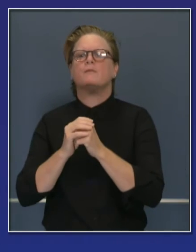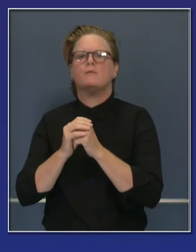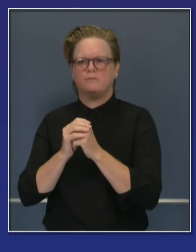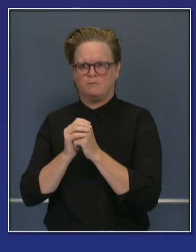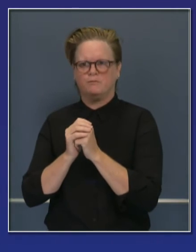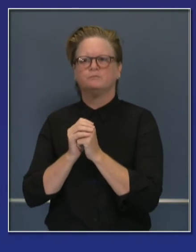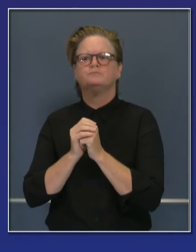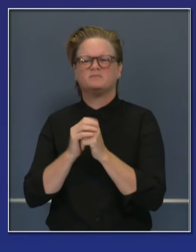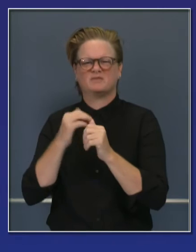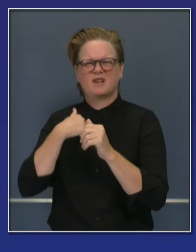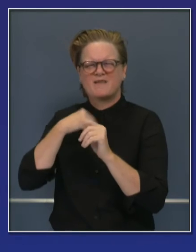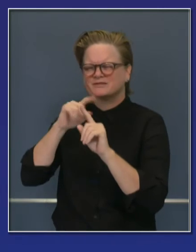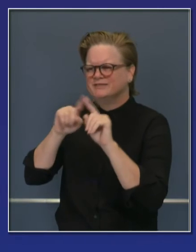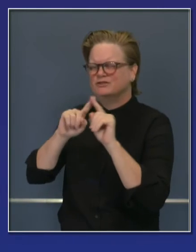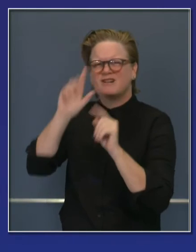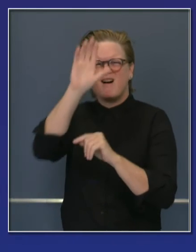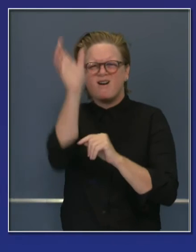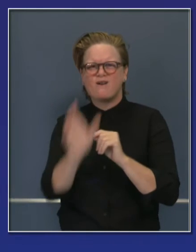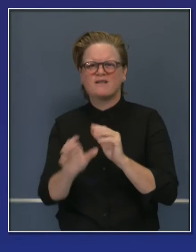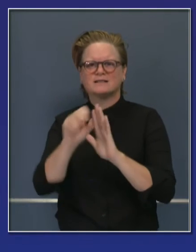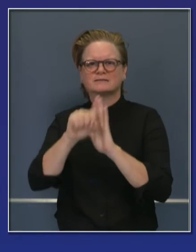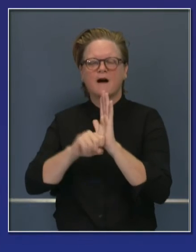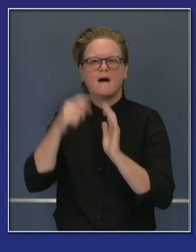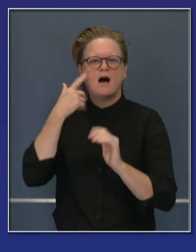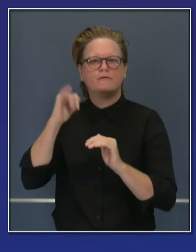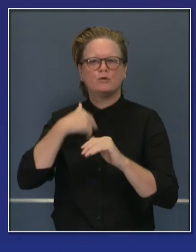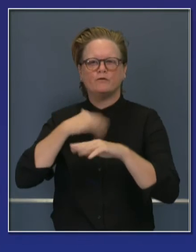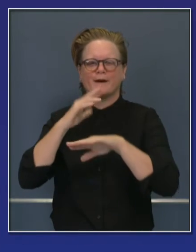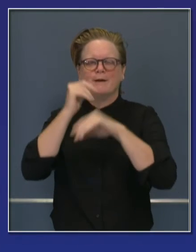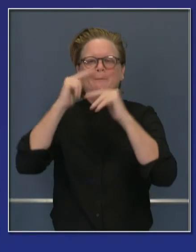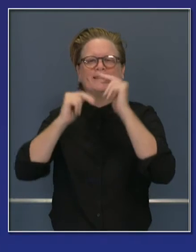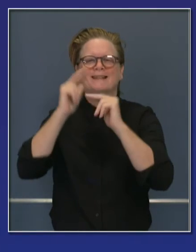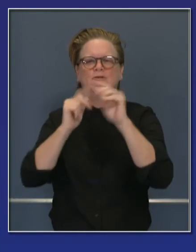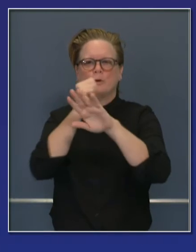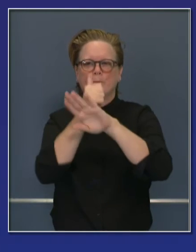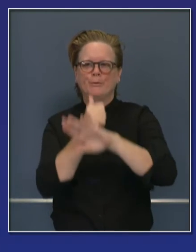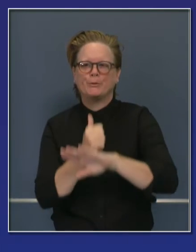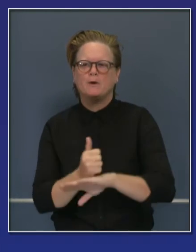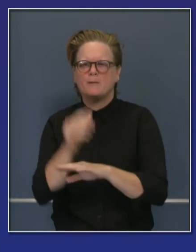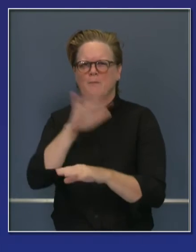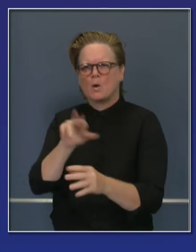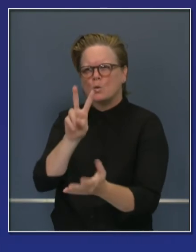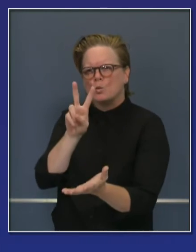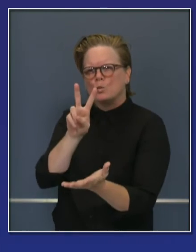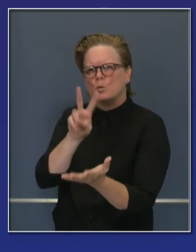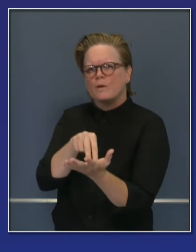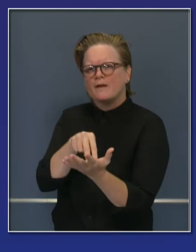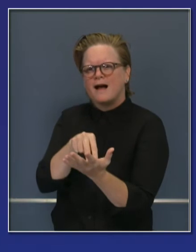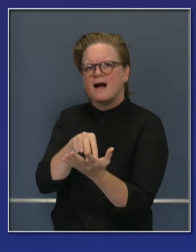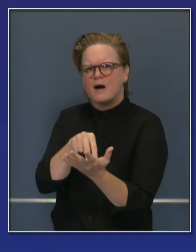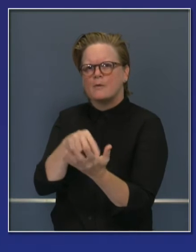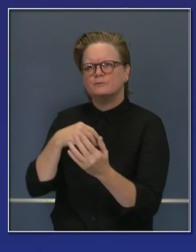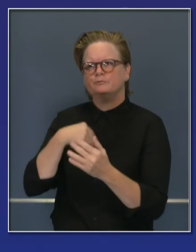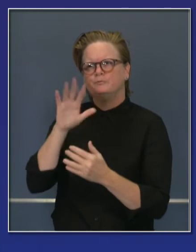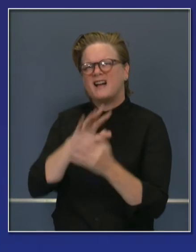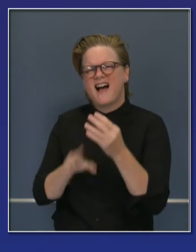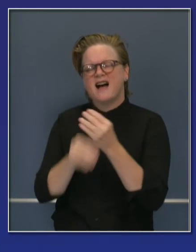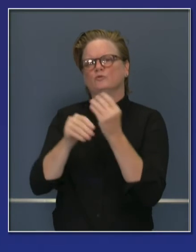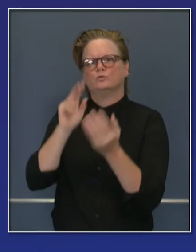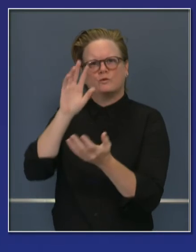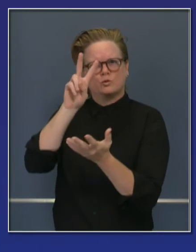area, representing close to 2,000 beds that we can turn on and provide critical care